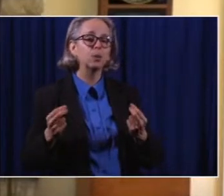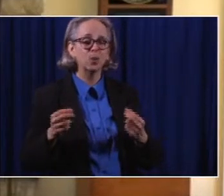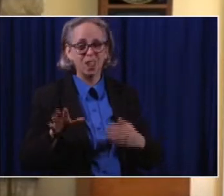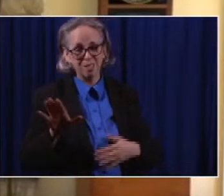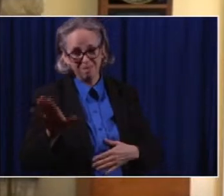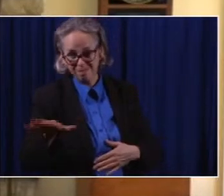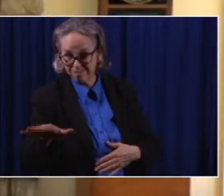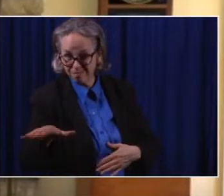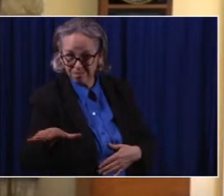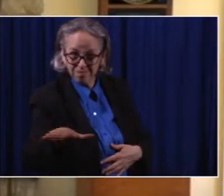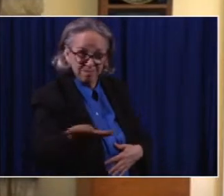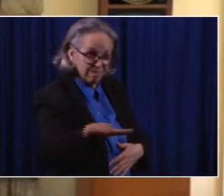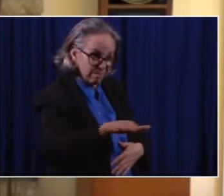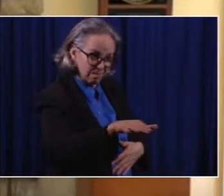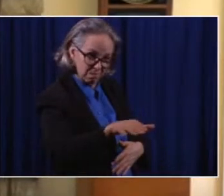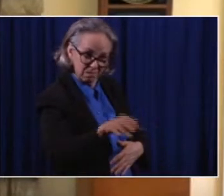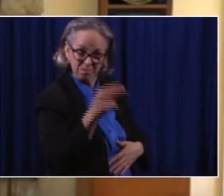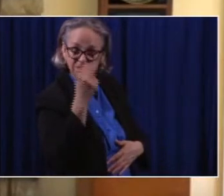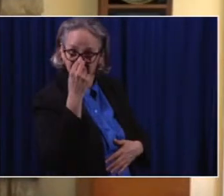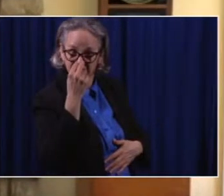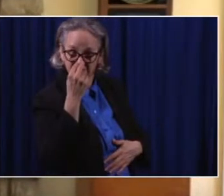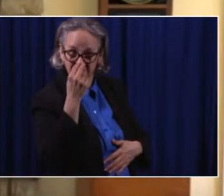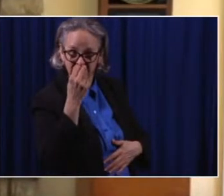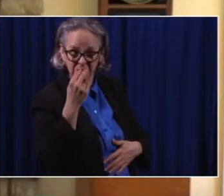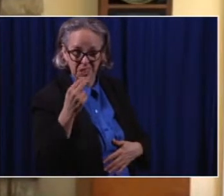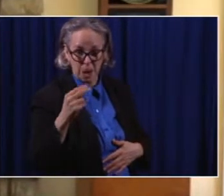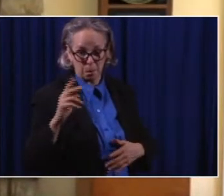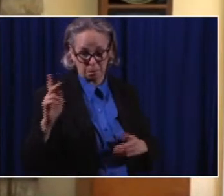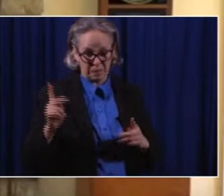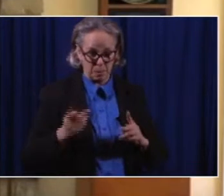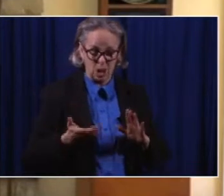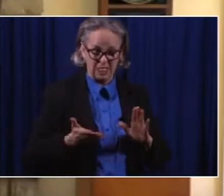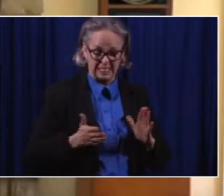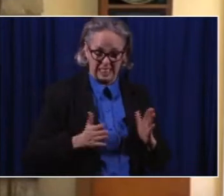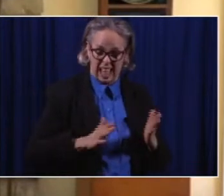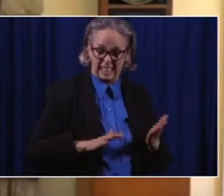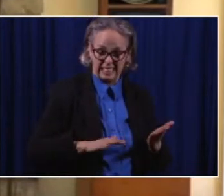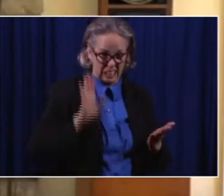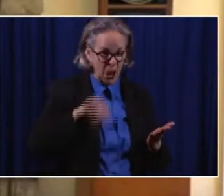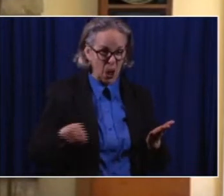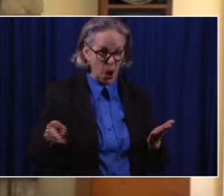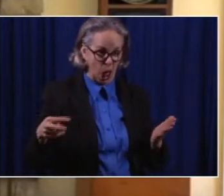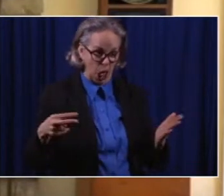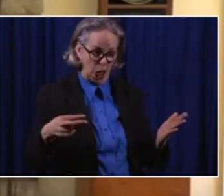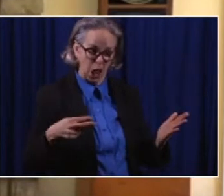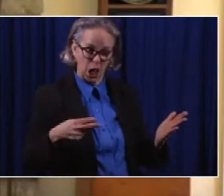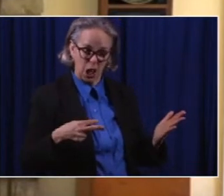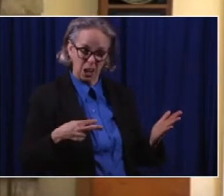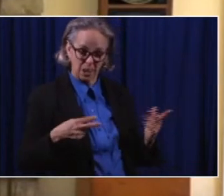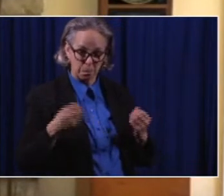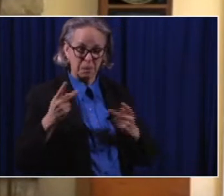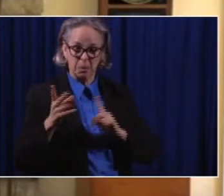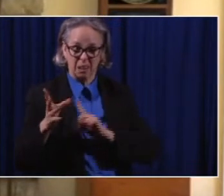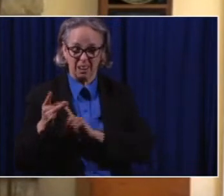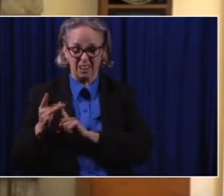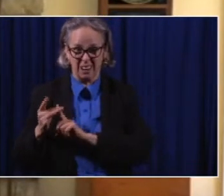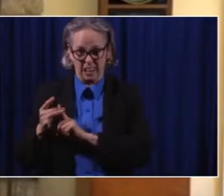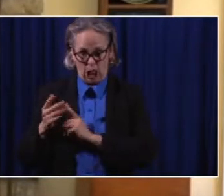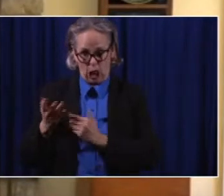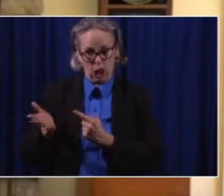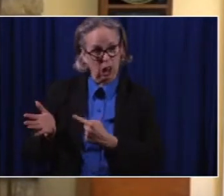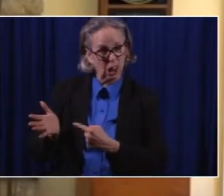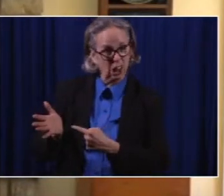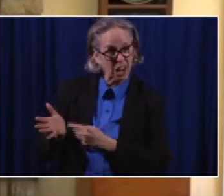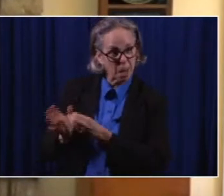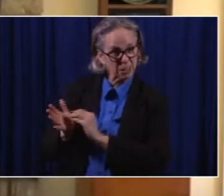dying as a result of some of these celebrations. And we've had horrible stories, just breaks your